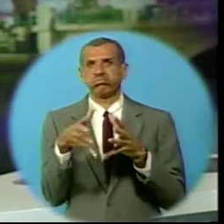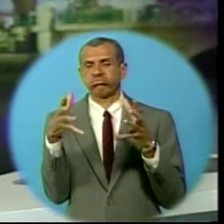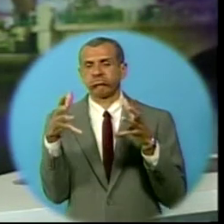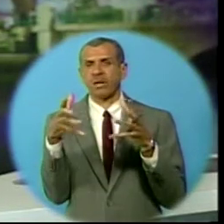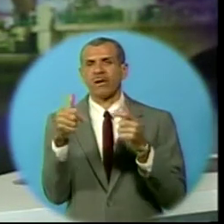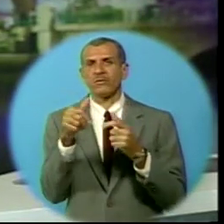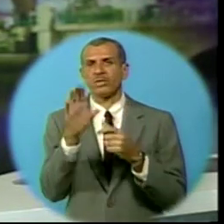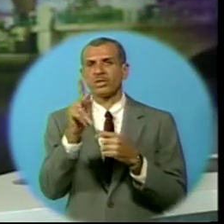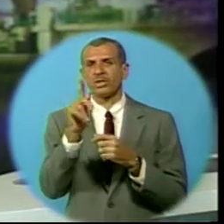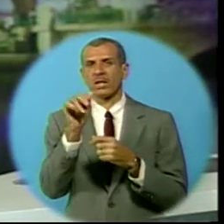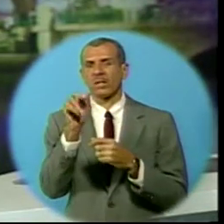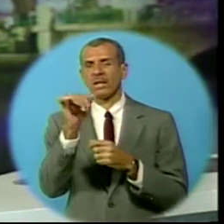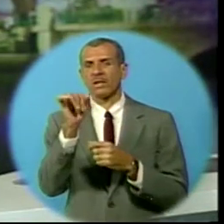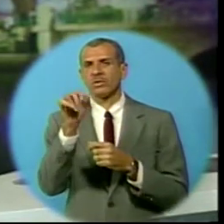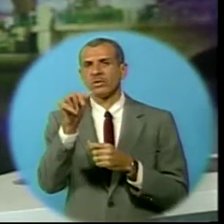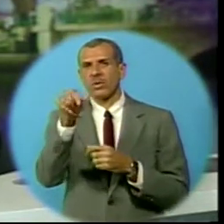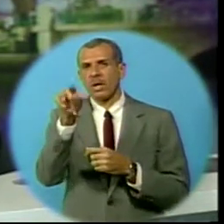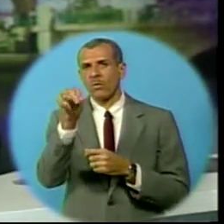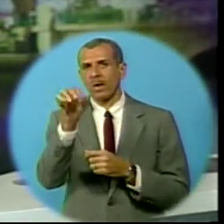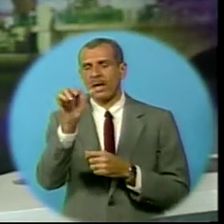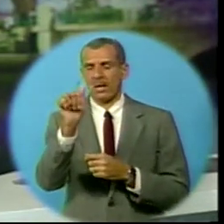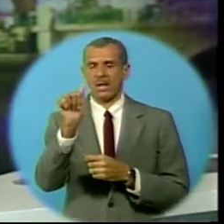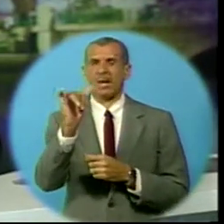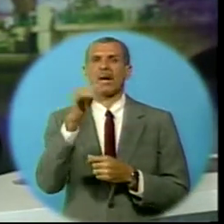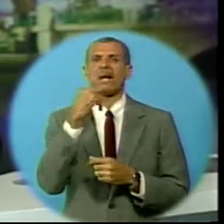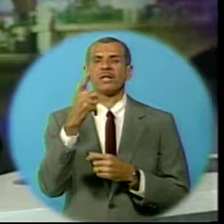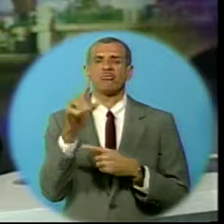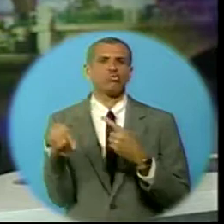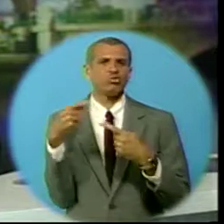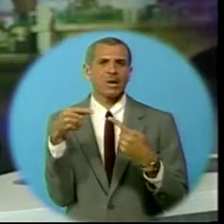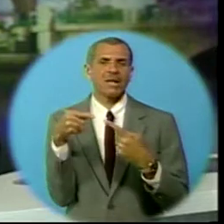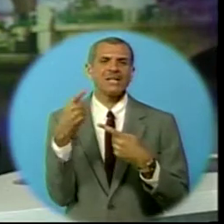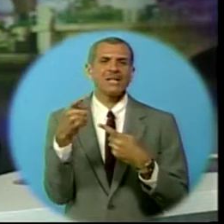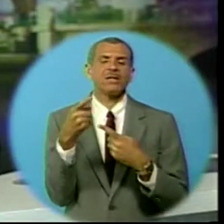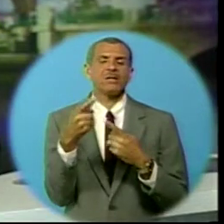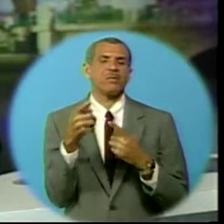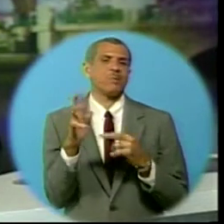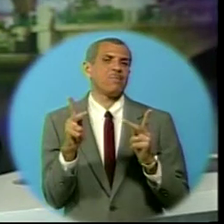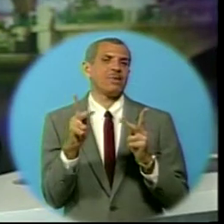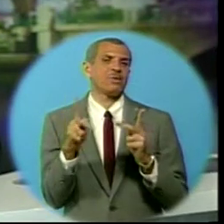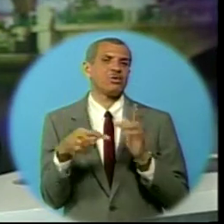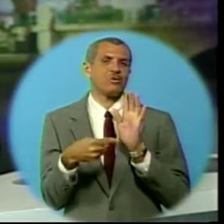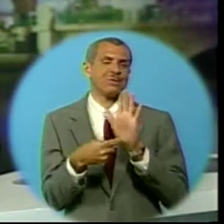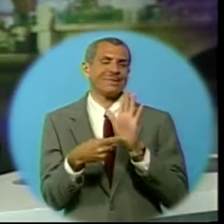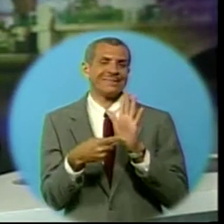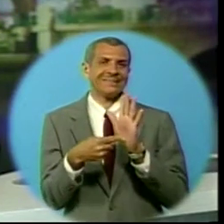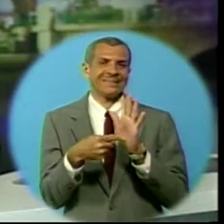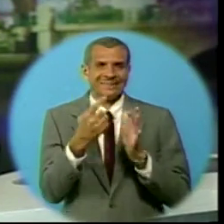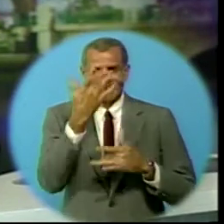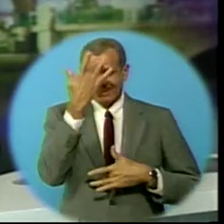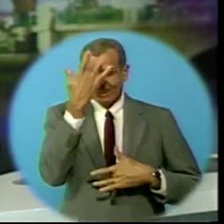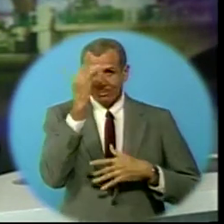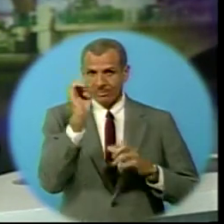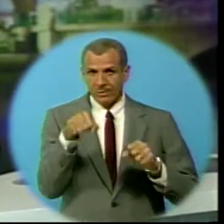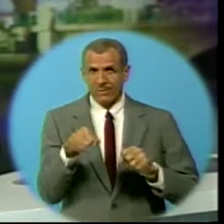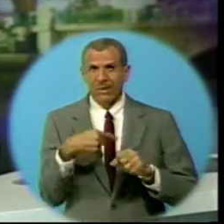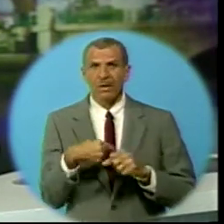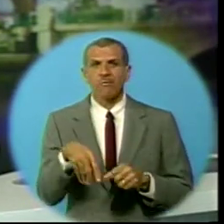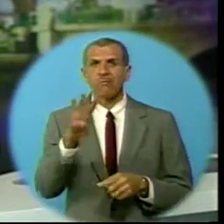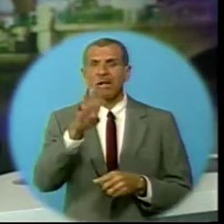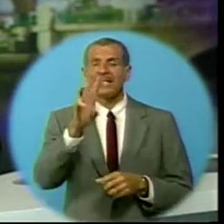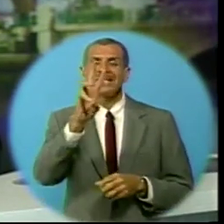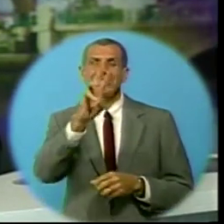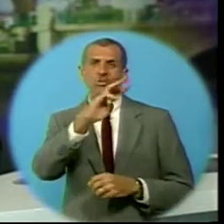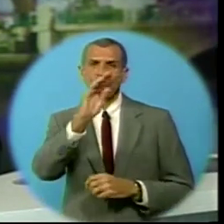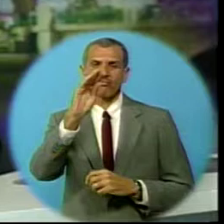island's polyclinics are also struggling to cope with a surge in people exhibiting symptoms. 46 confirmed cases have been reported so